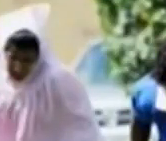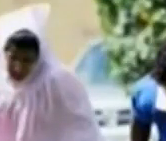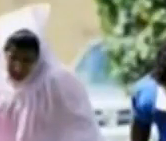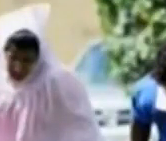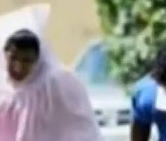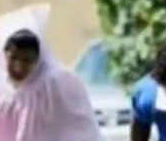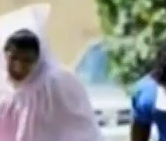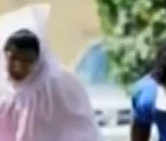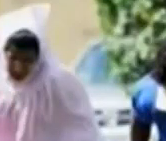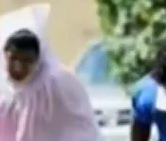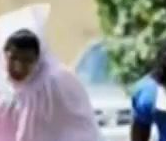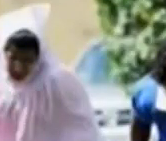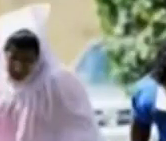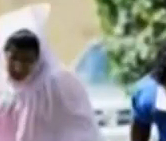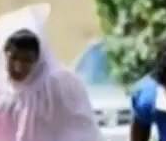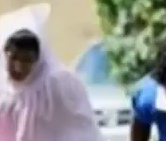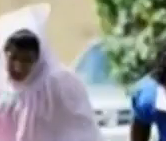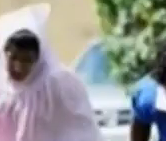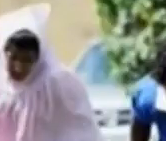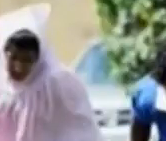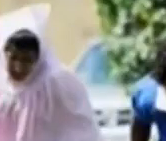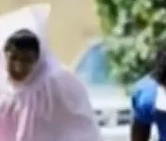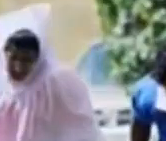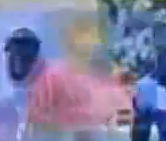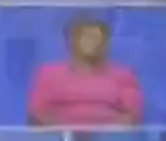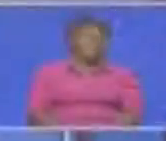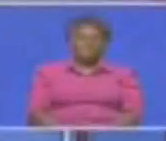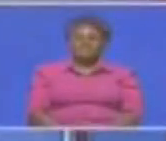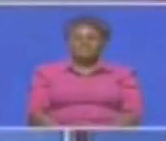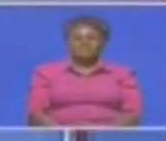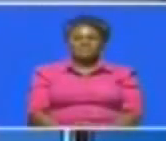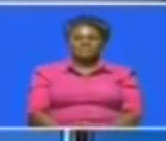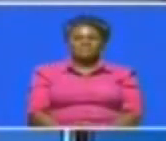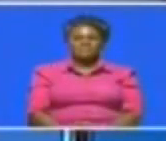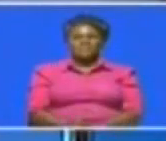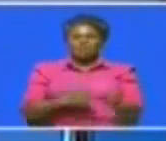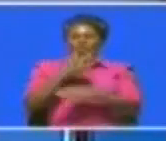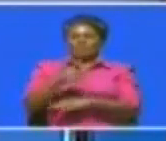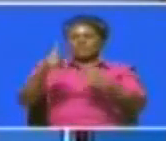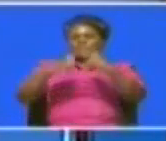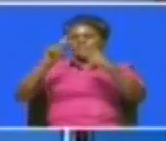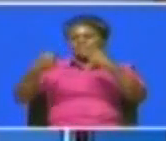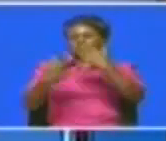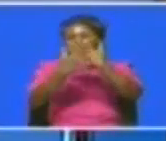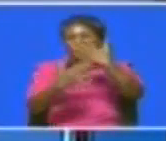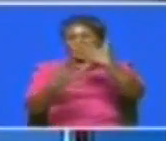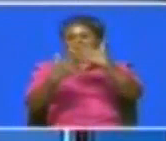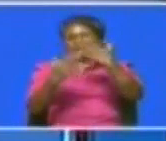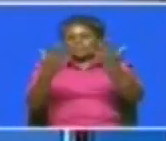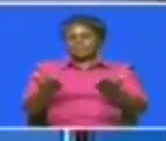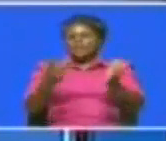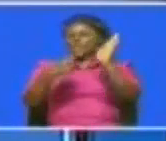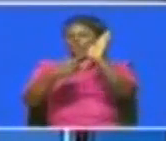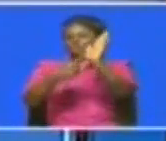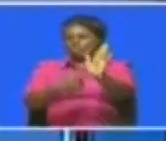Cross experienced the largest blood drive, where more than 6,000 units of blood were donated. So this is just to show